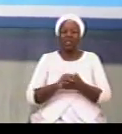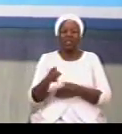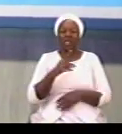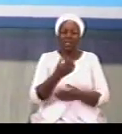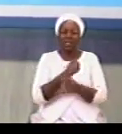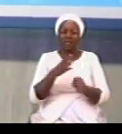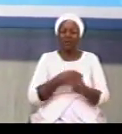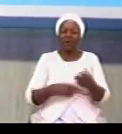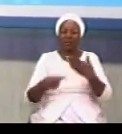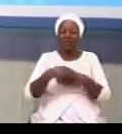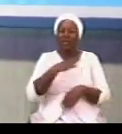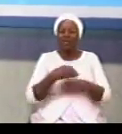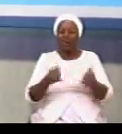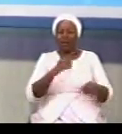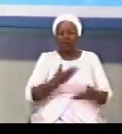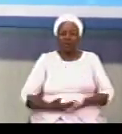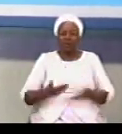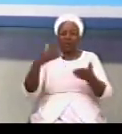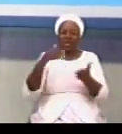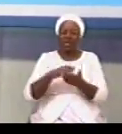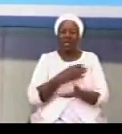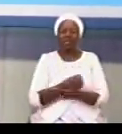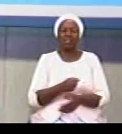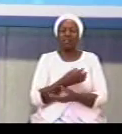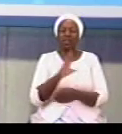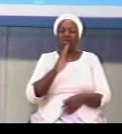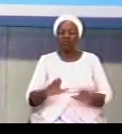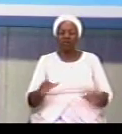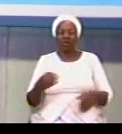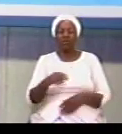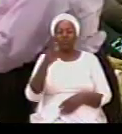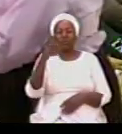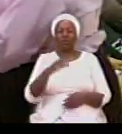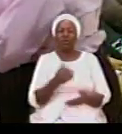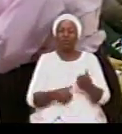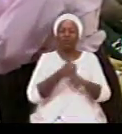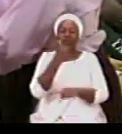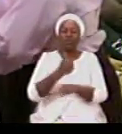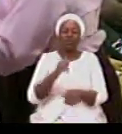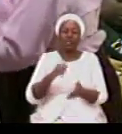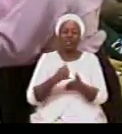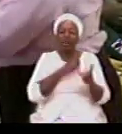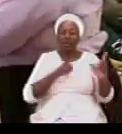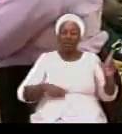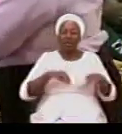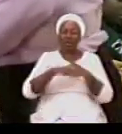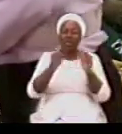it, Lord, in every heart there, in Jesus' name.